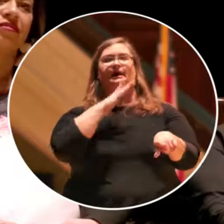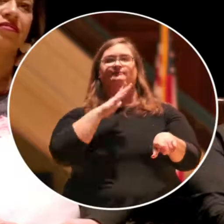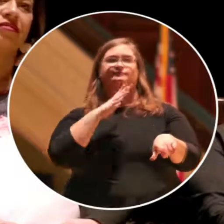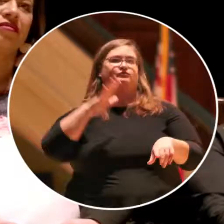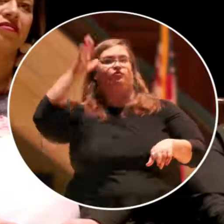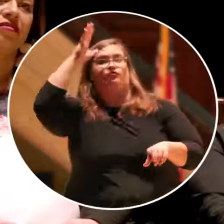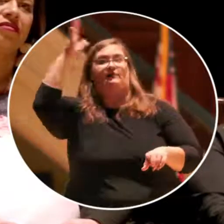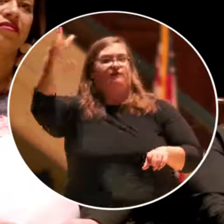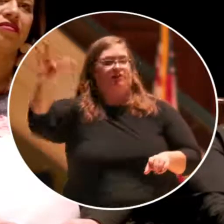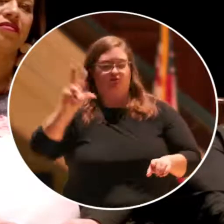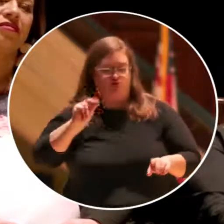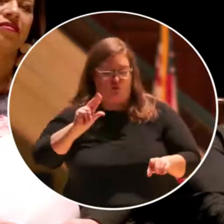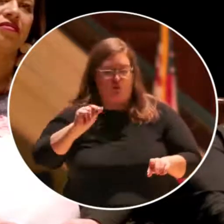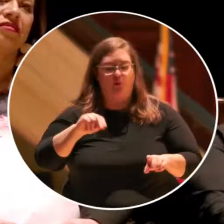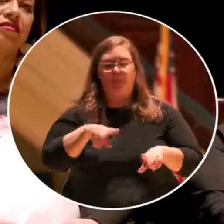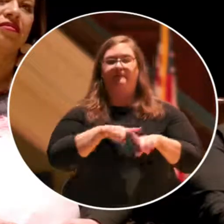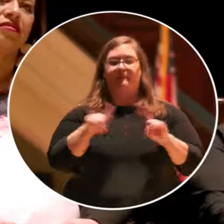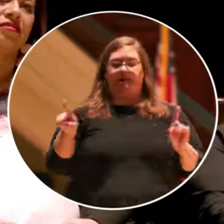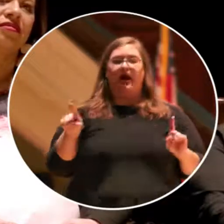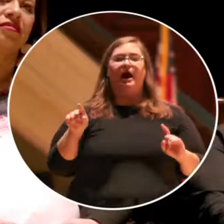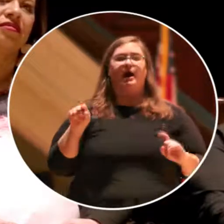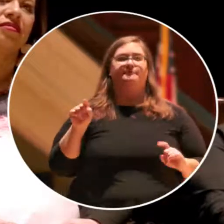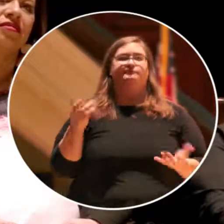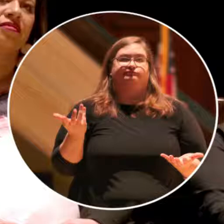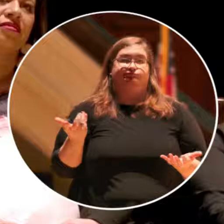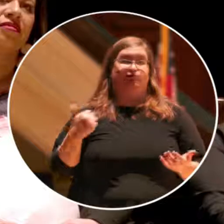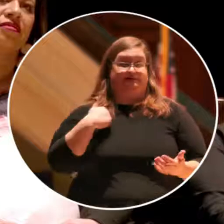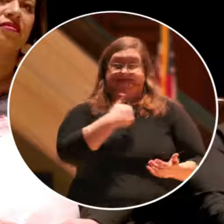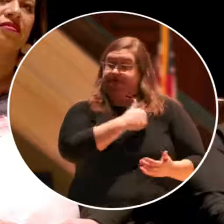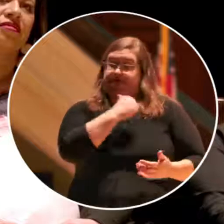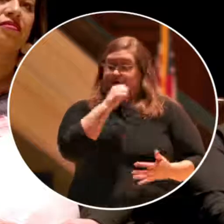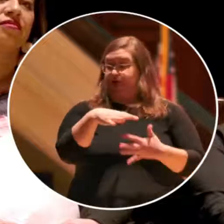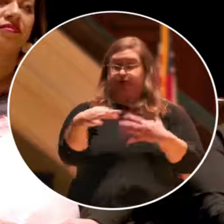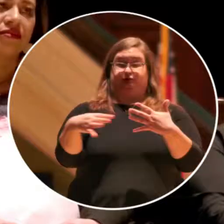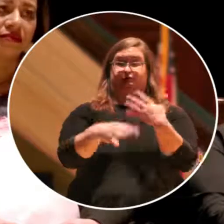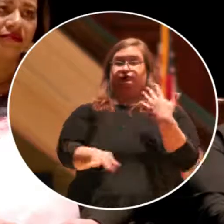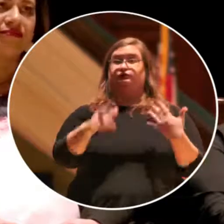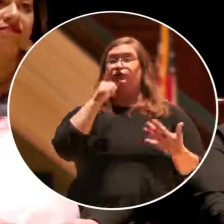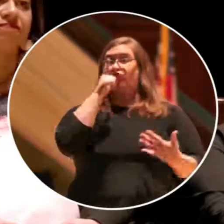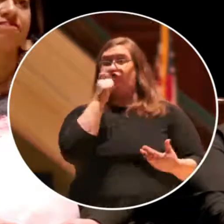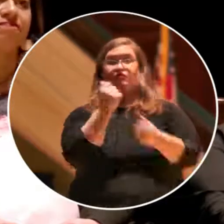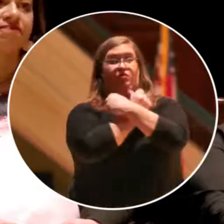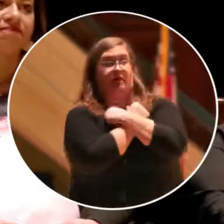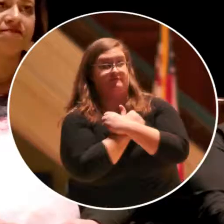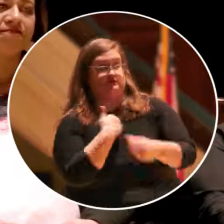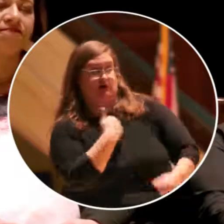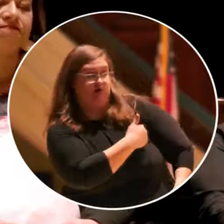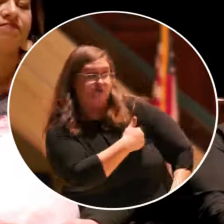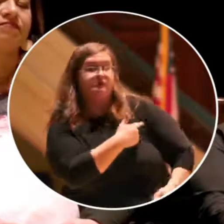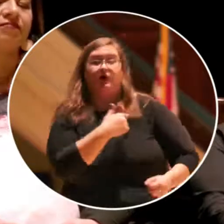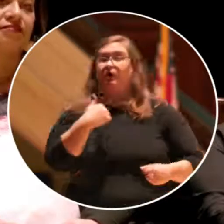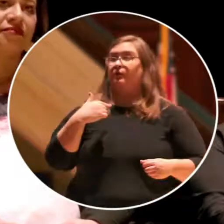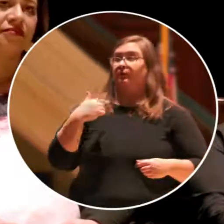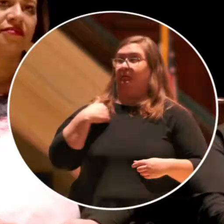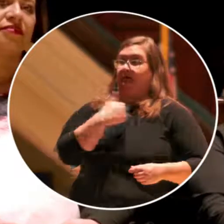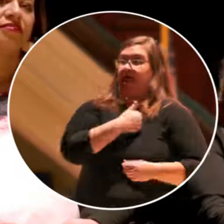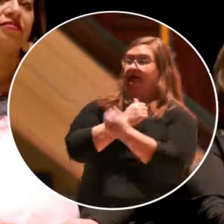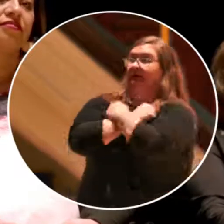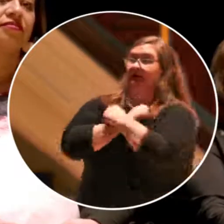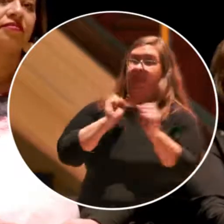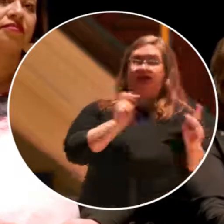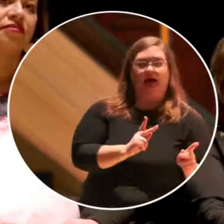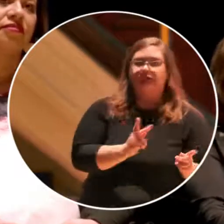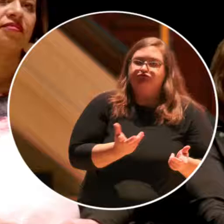hardest truths about being human is we don't get to choose who loves us and who loves us in return. And for some of you, that is a